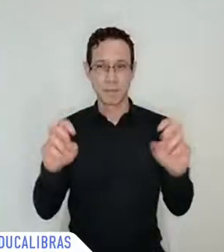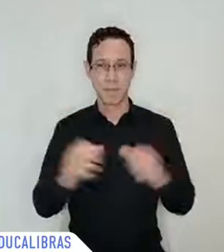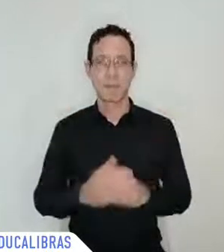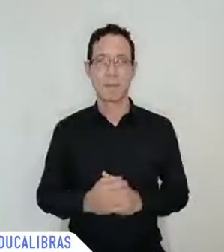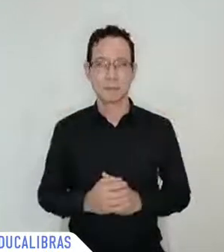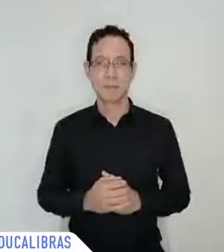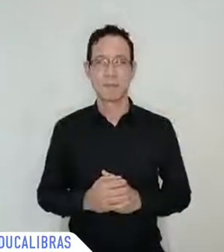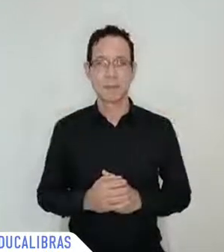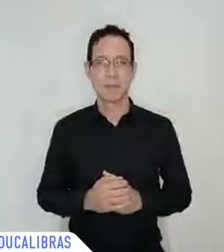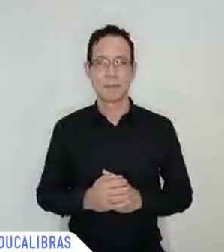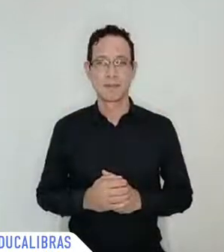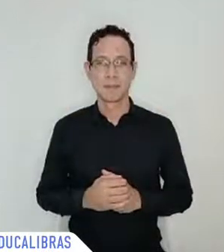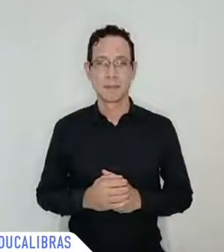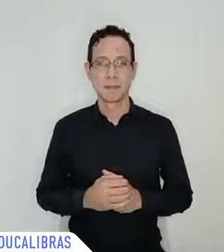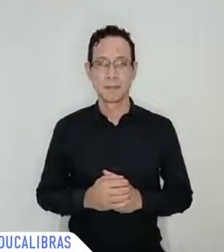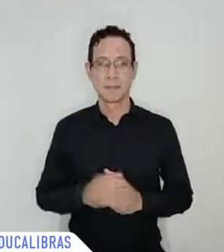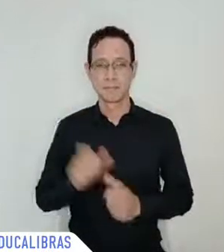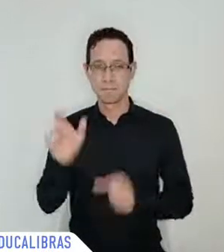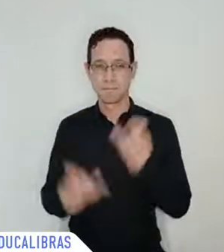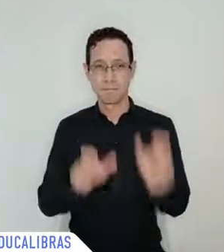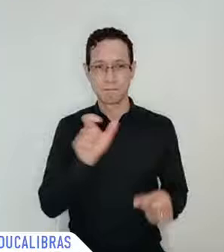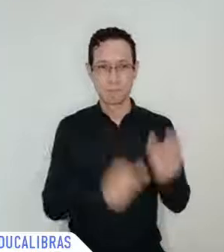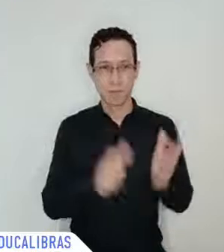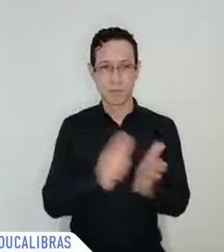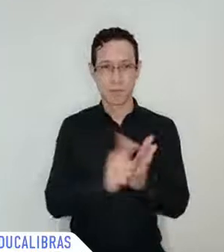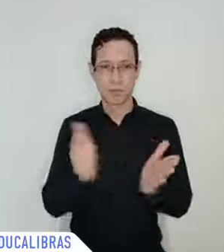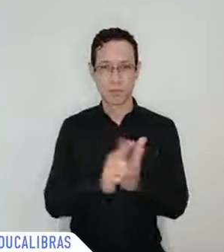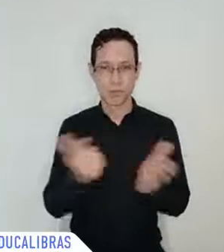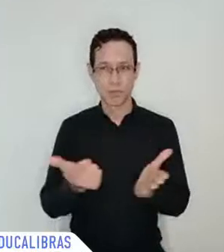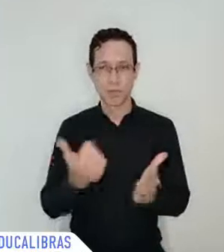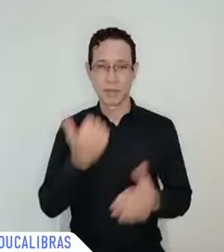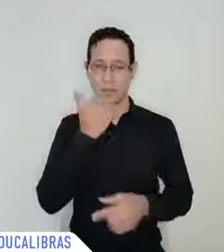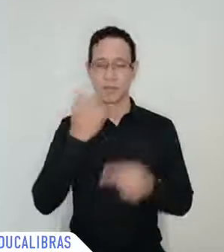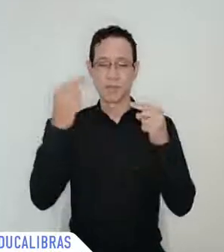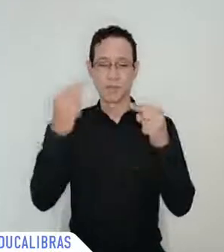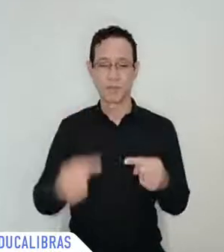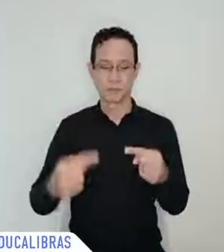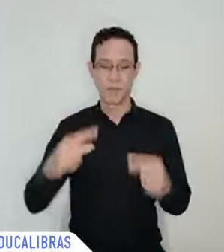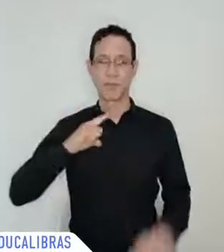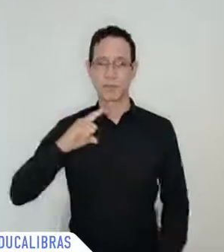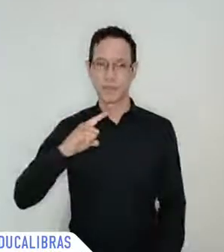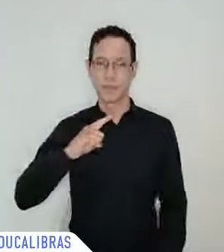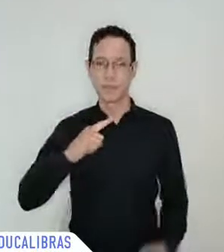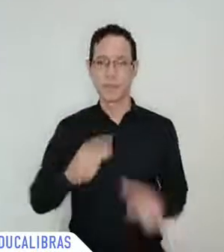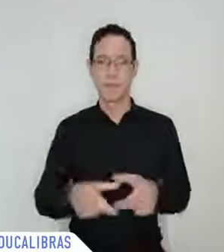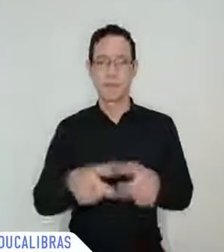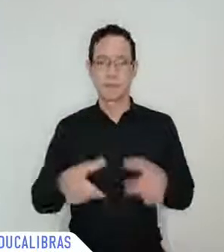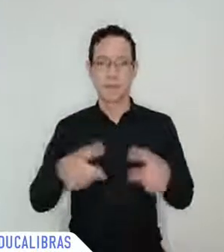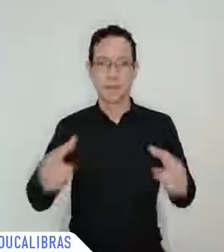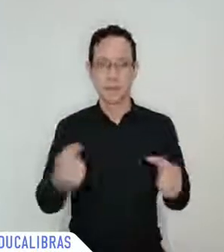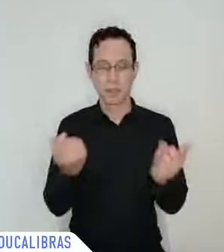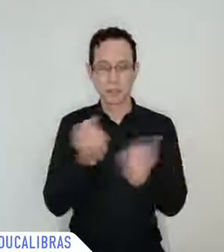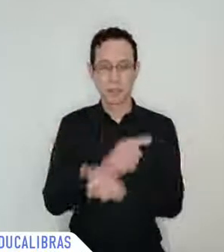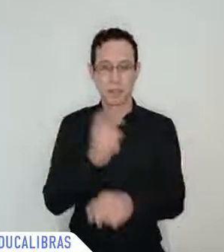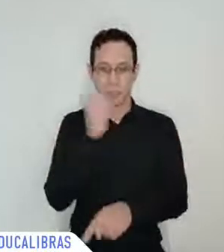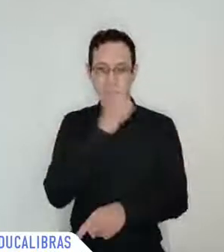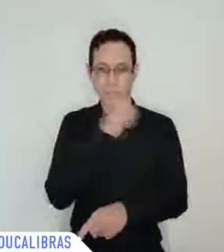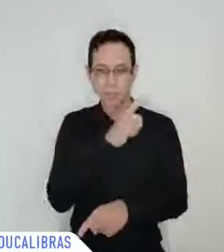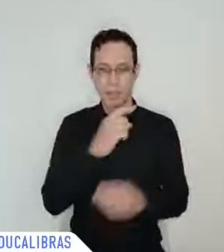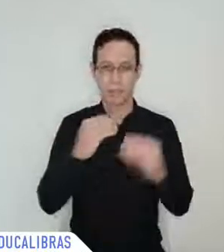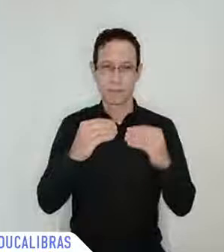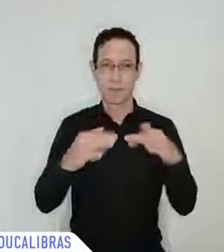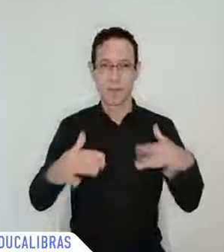speech has been in so much in evidence, with all the attacks to journalists